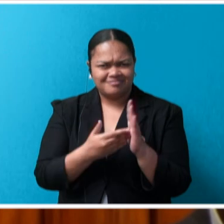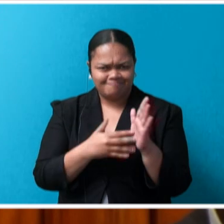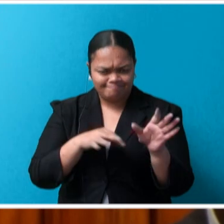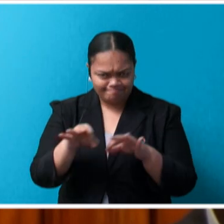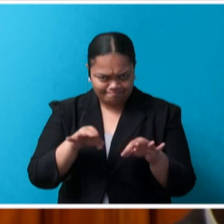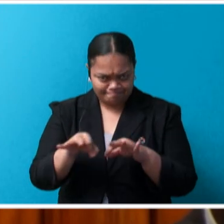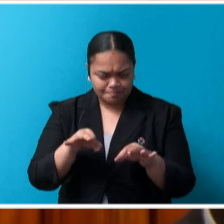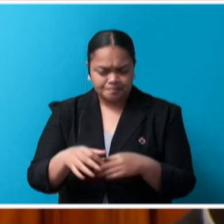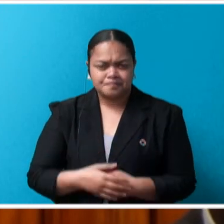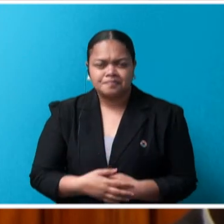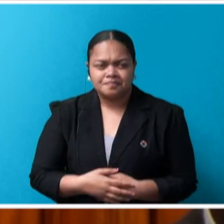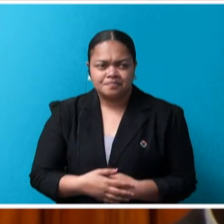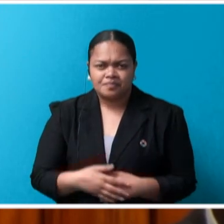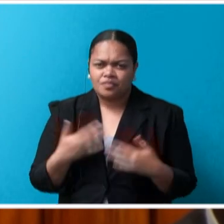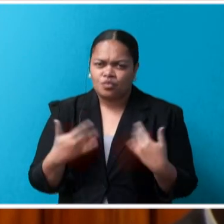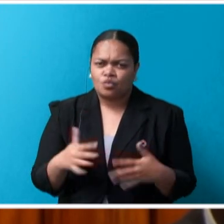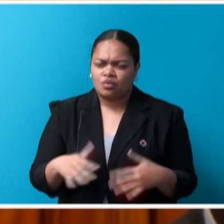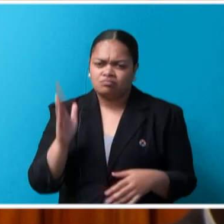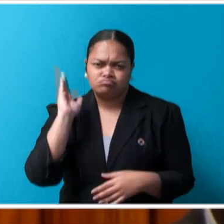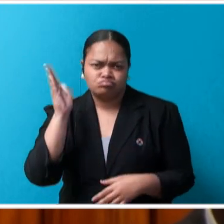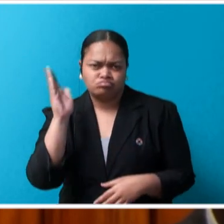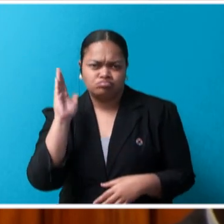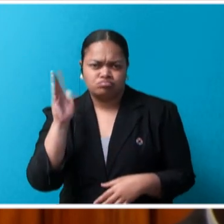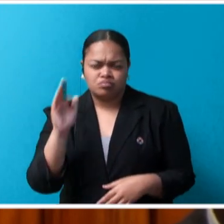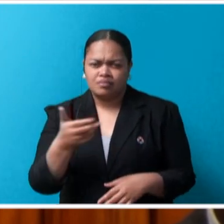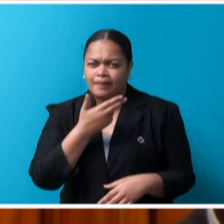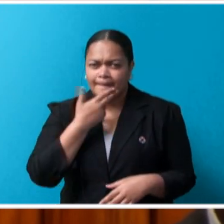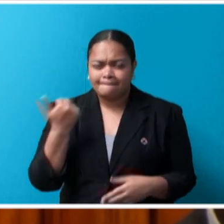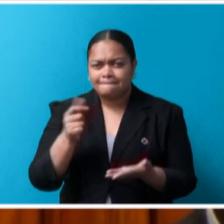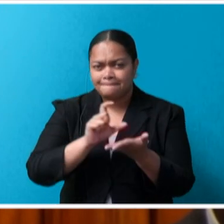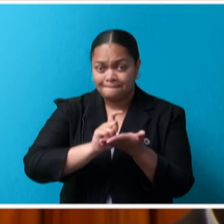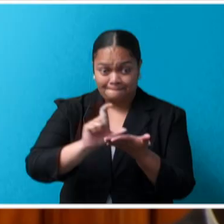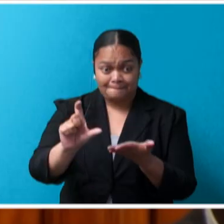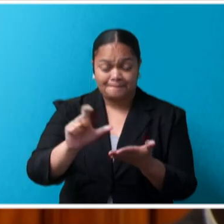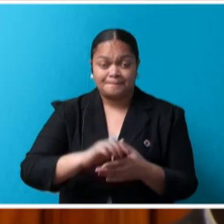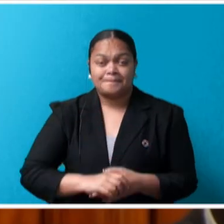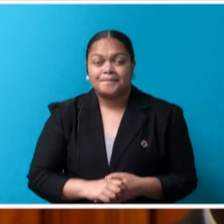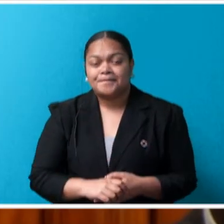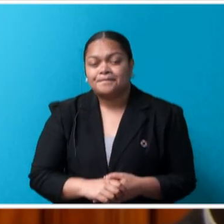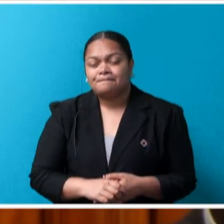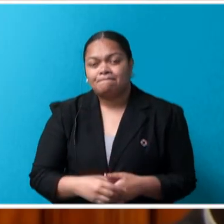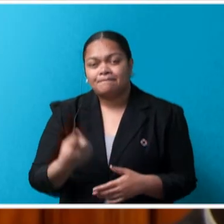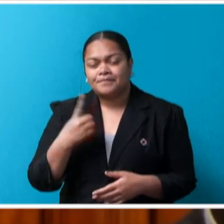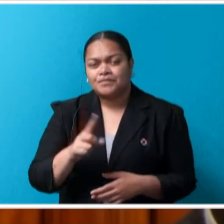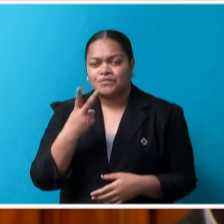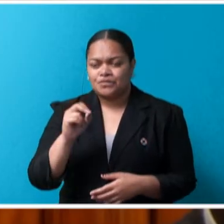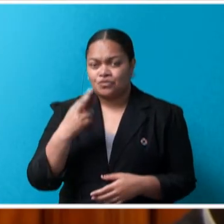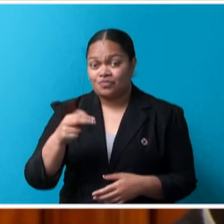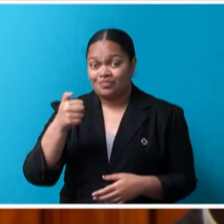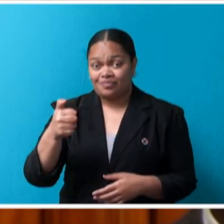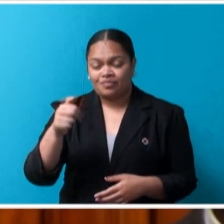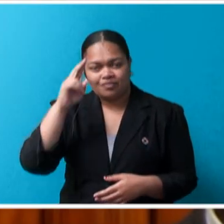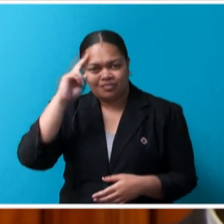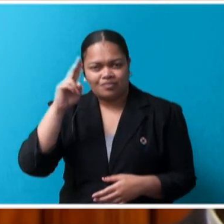Mr. Hon.Sachida Nand for preparing and presenting a comprehensive, well-considered and forward-looking 2026-27 national